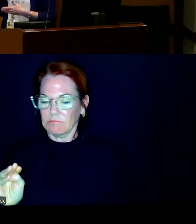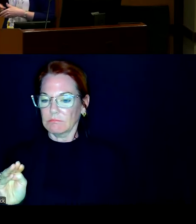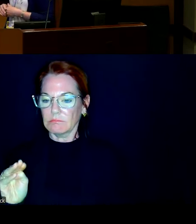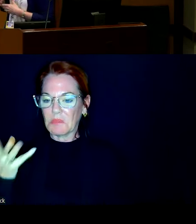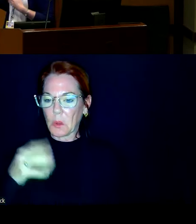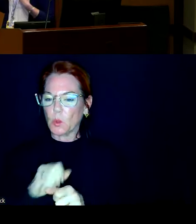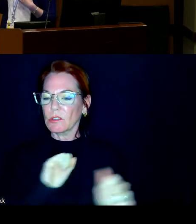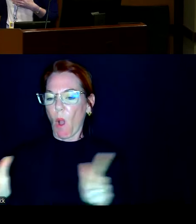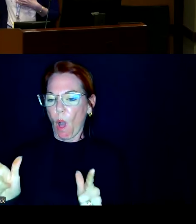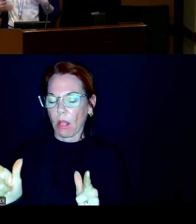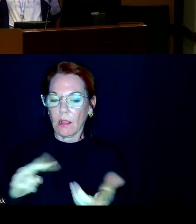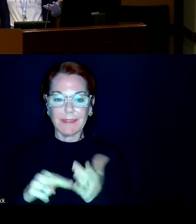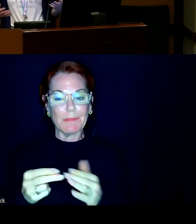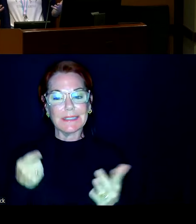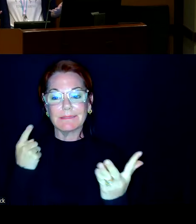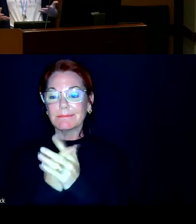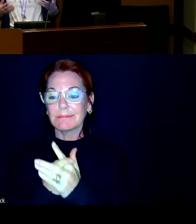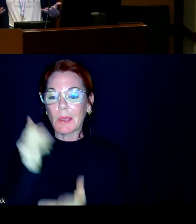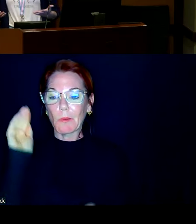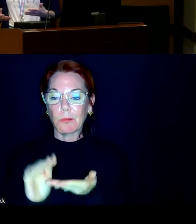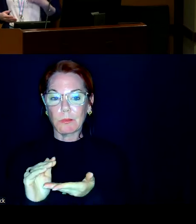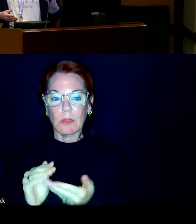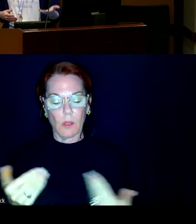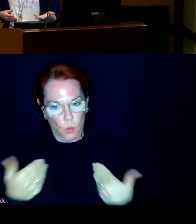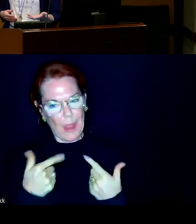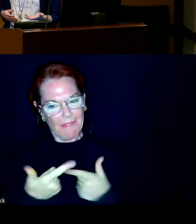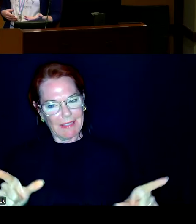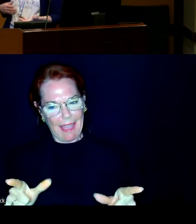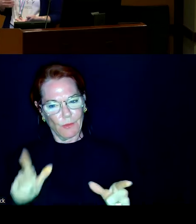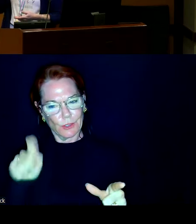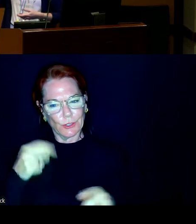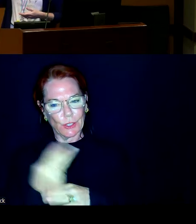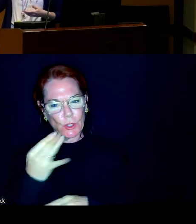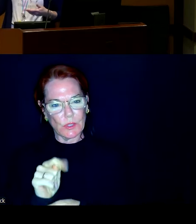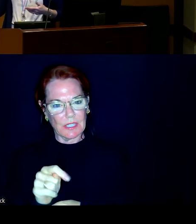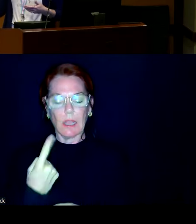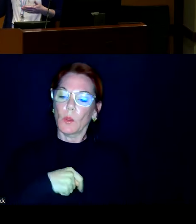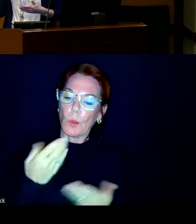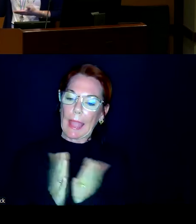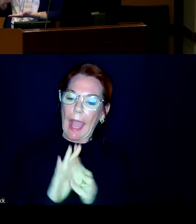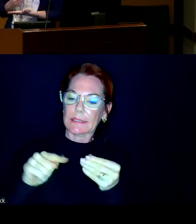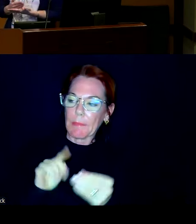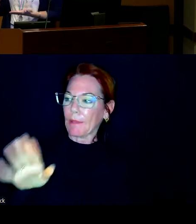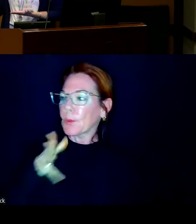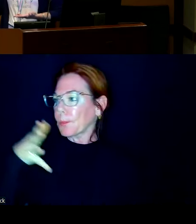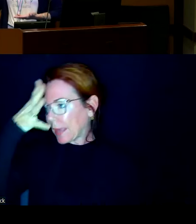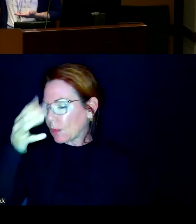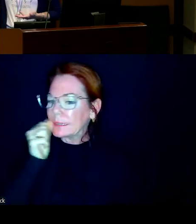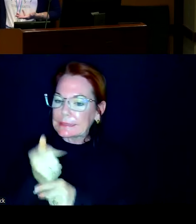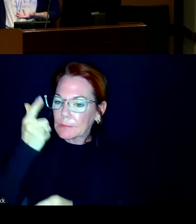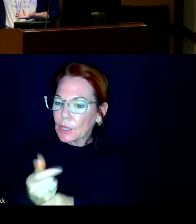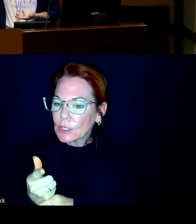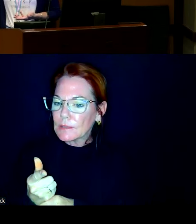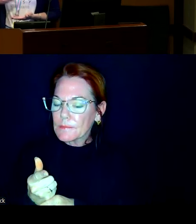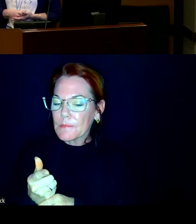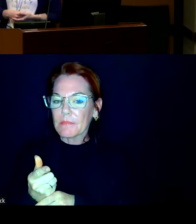to offend somebody. And same thing, like we have the language there. We already use it. We ask about people's parents. We ask about their siblings. We don't necessarily have